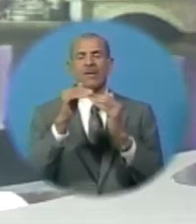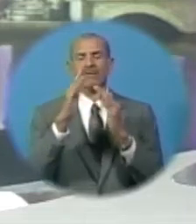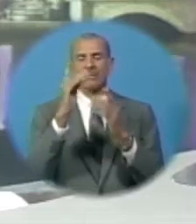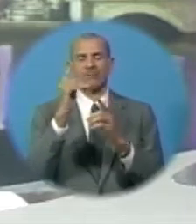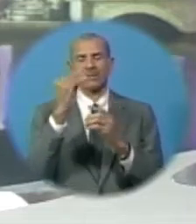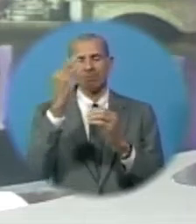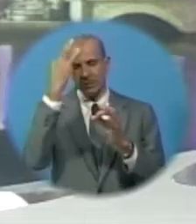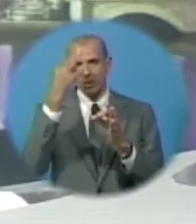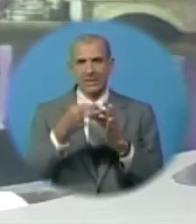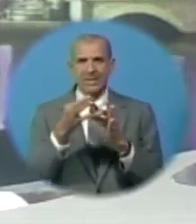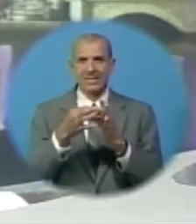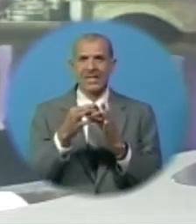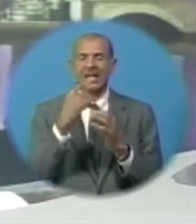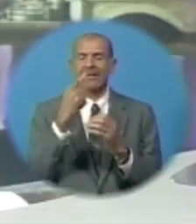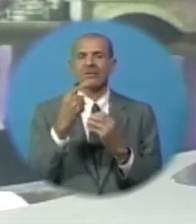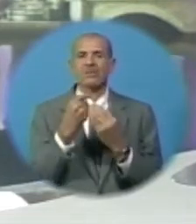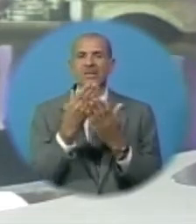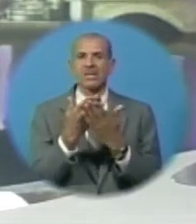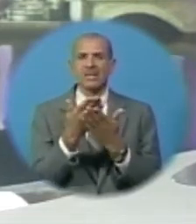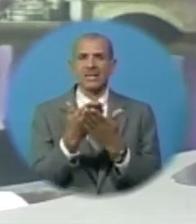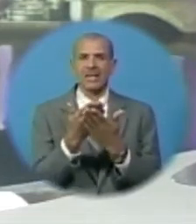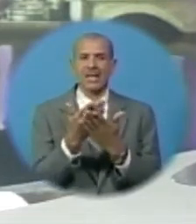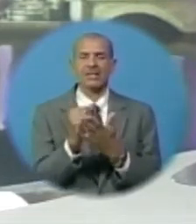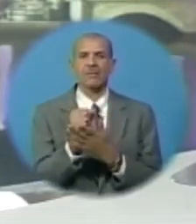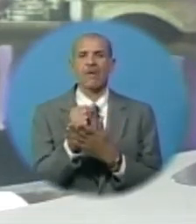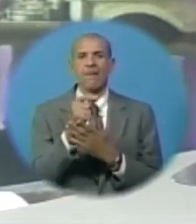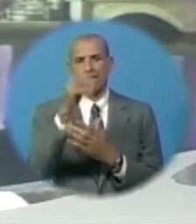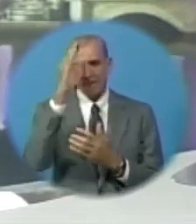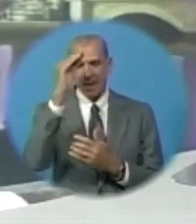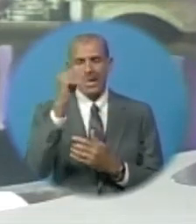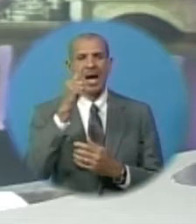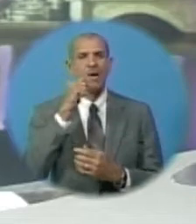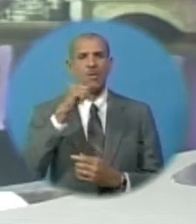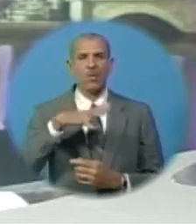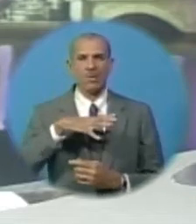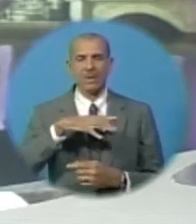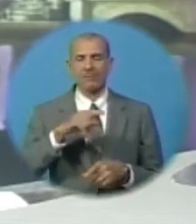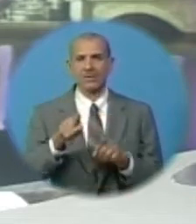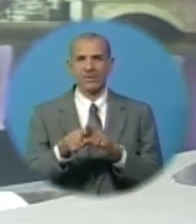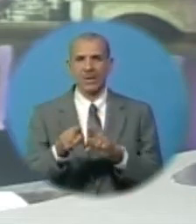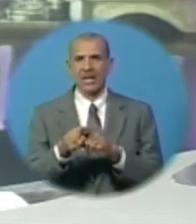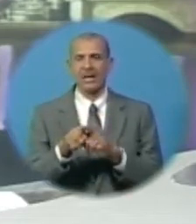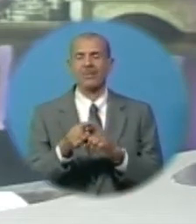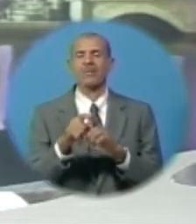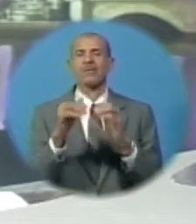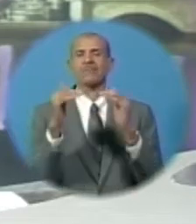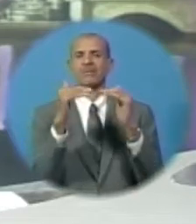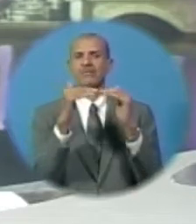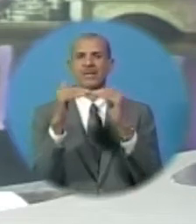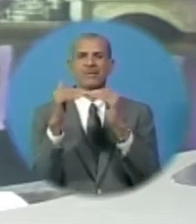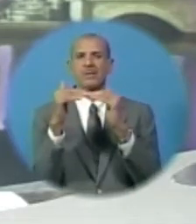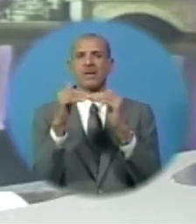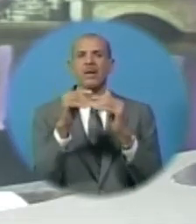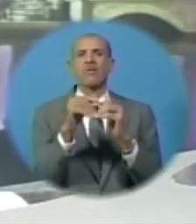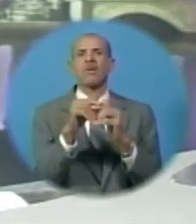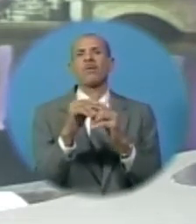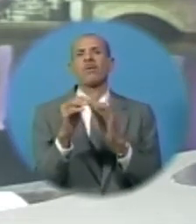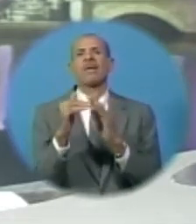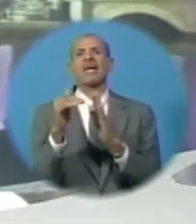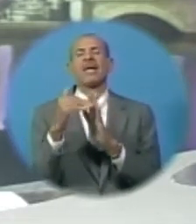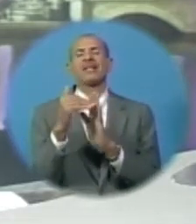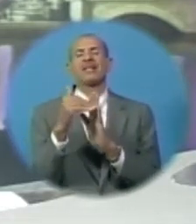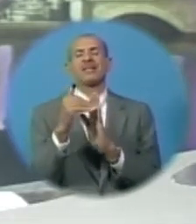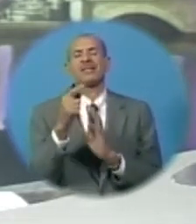made a case for gender sensitivity for both men and women, despite the fact that gender inequality usually results in bias against